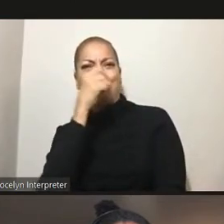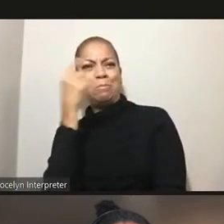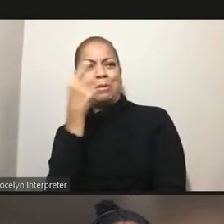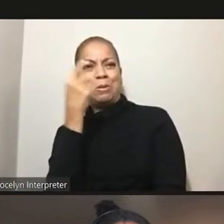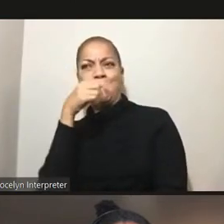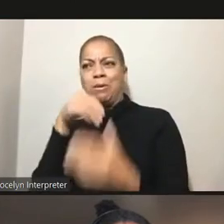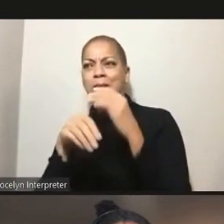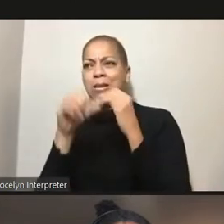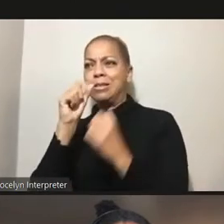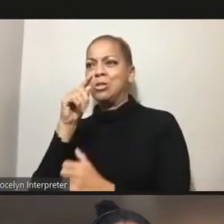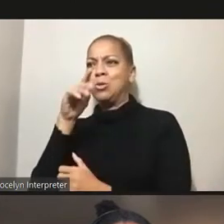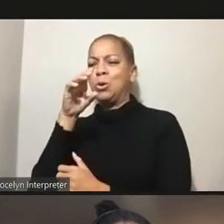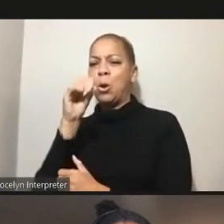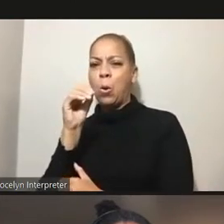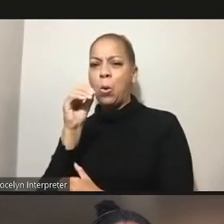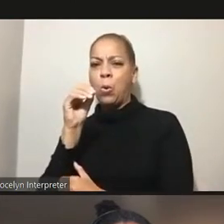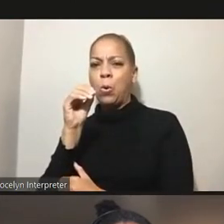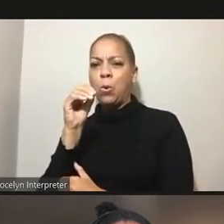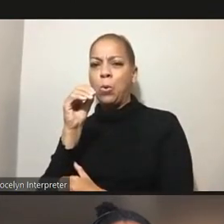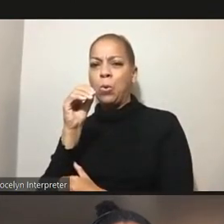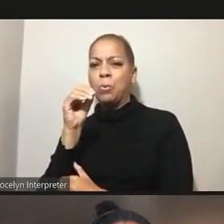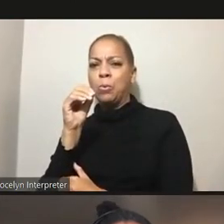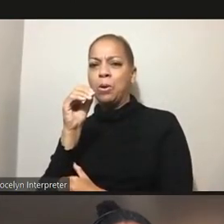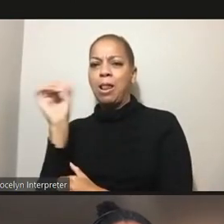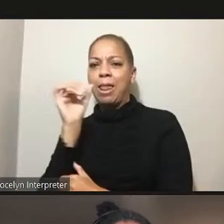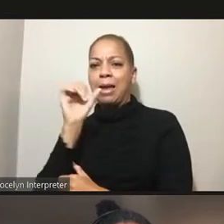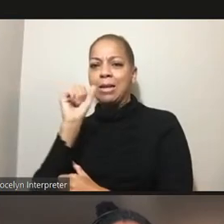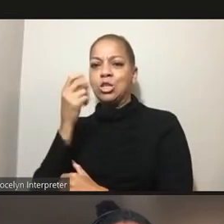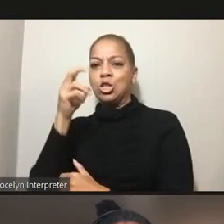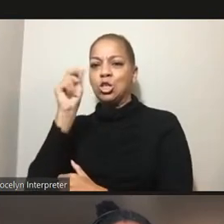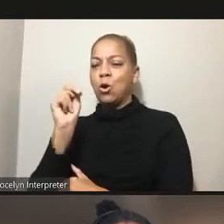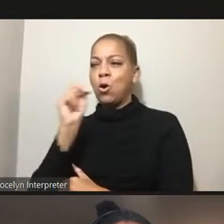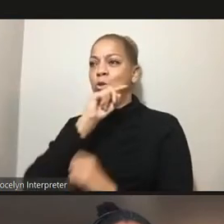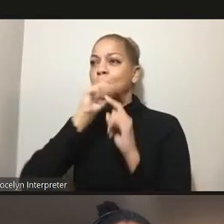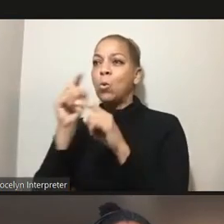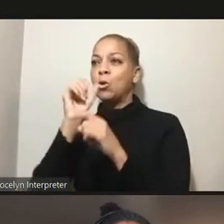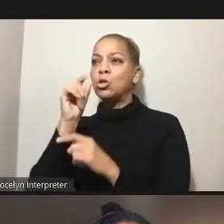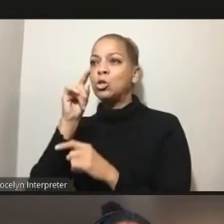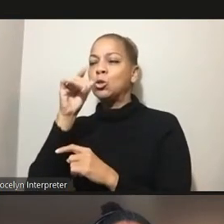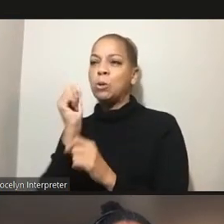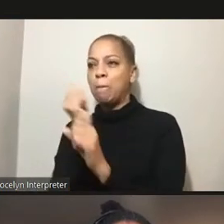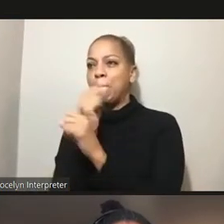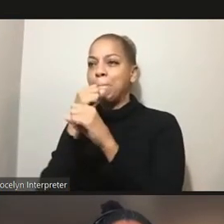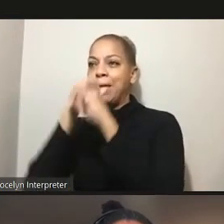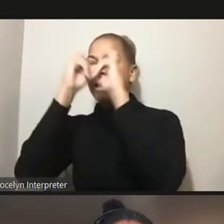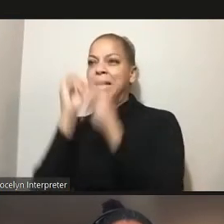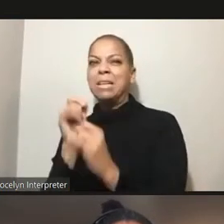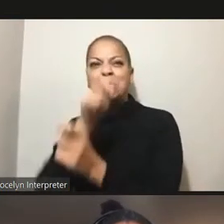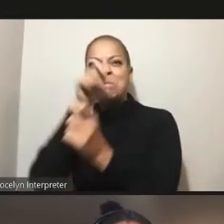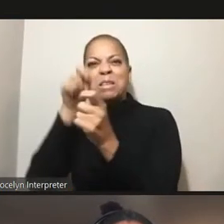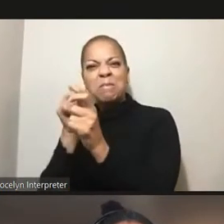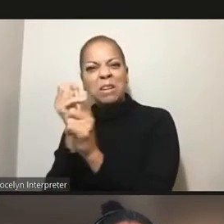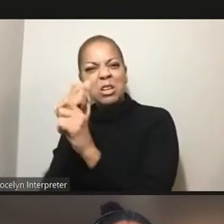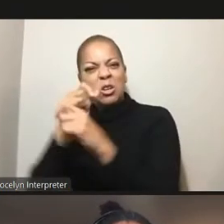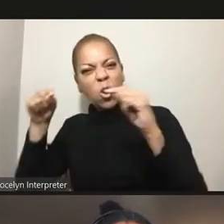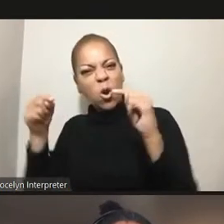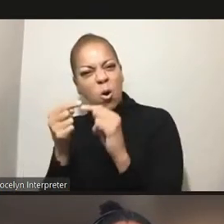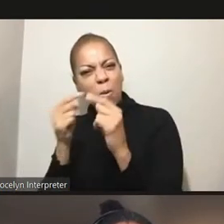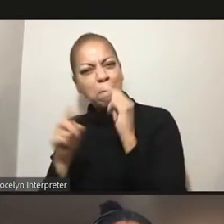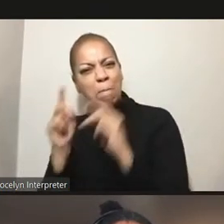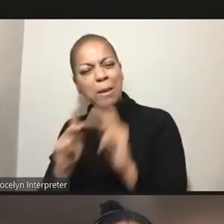studio, that Shaun Leonardo is going to go into a studio to make an image specifically to hurt people